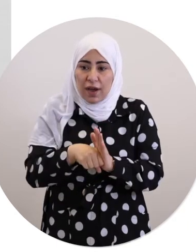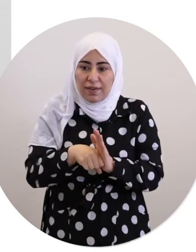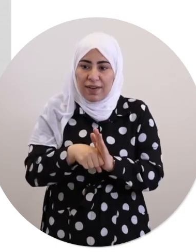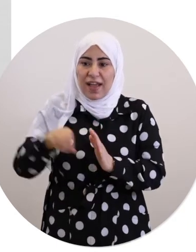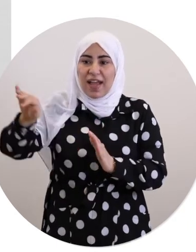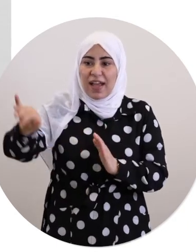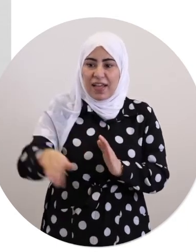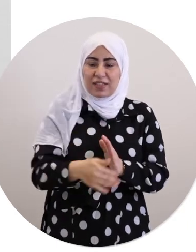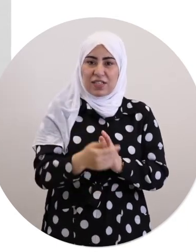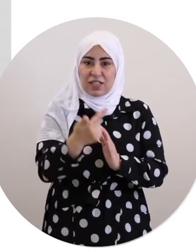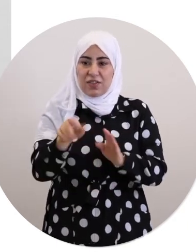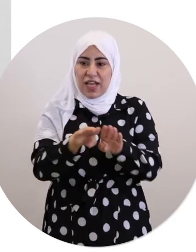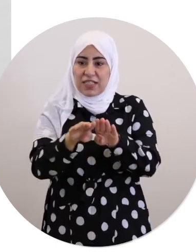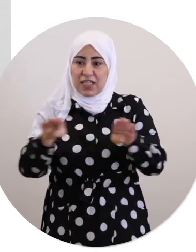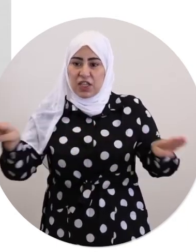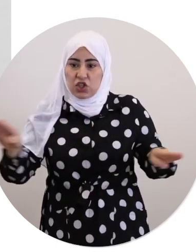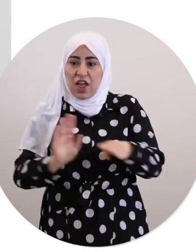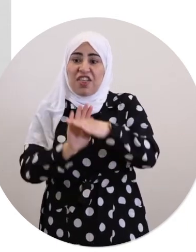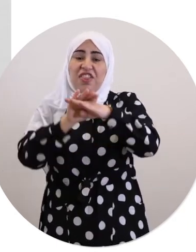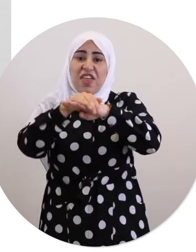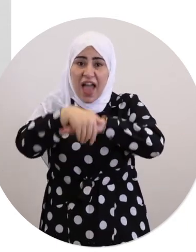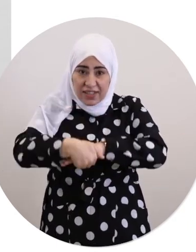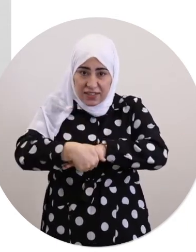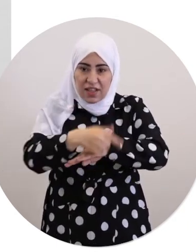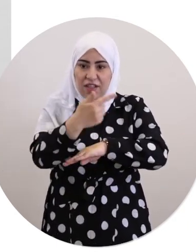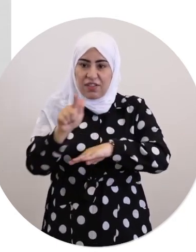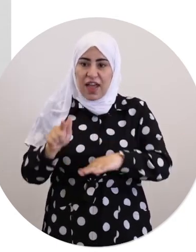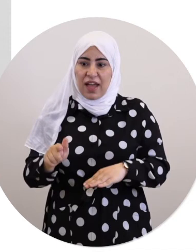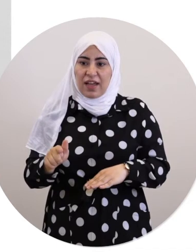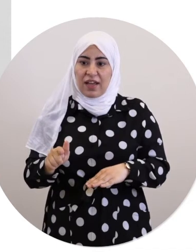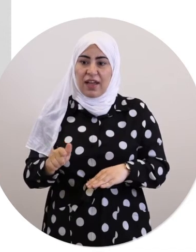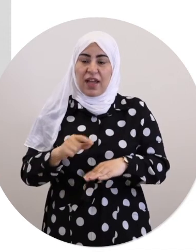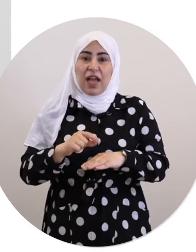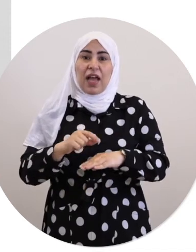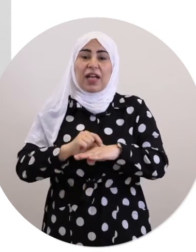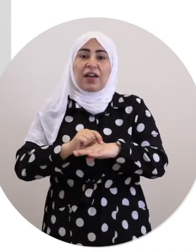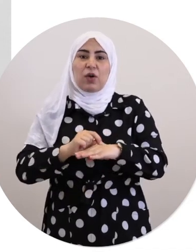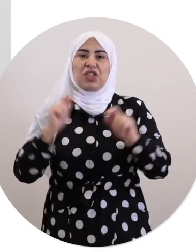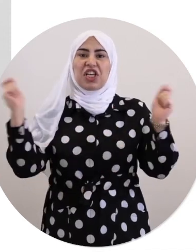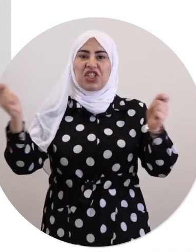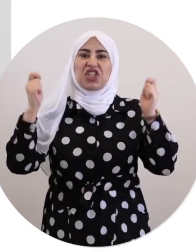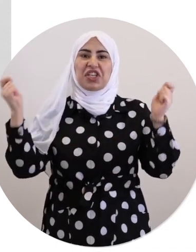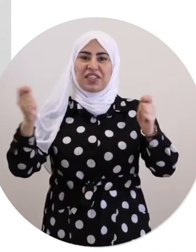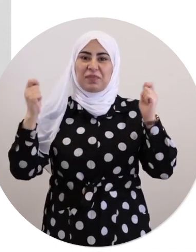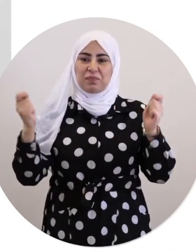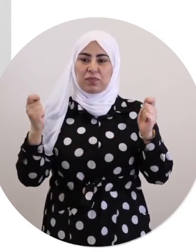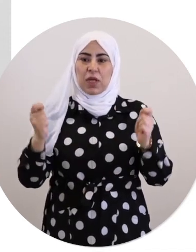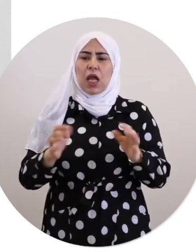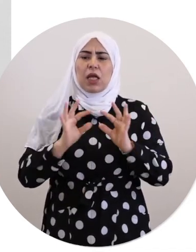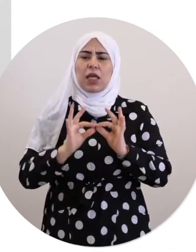paired with? No sooner is always paired with than. Remember this. This is very, very important. So how